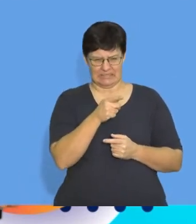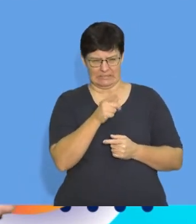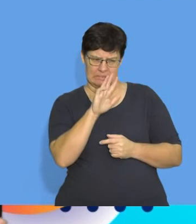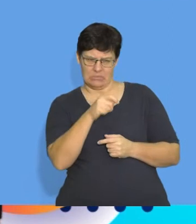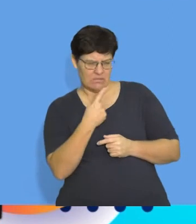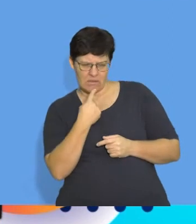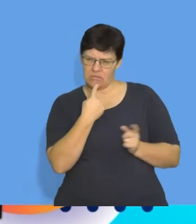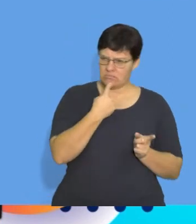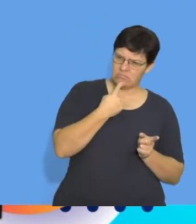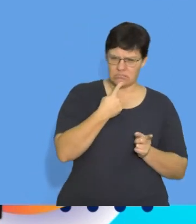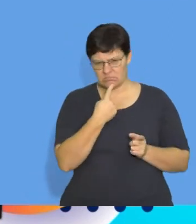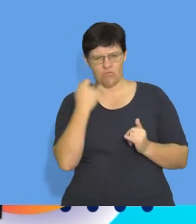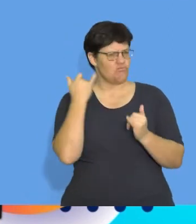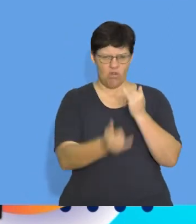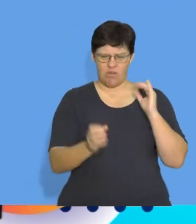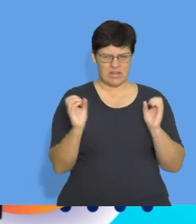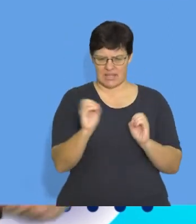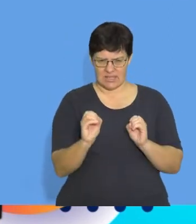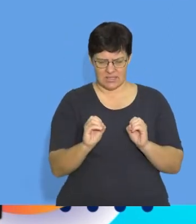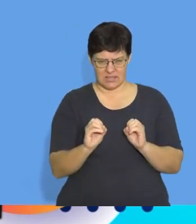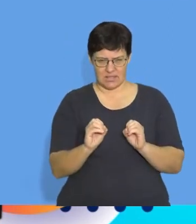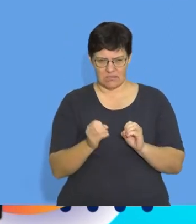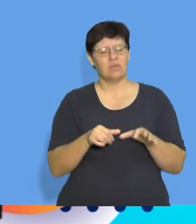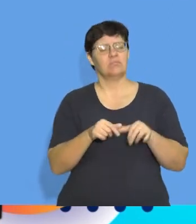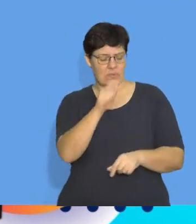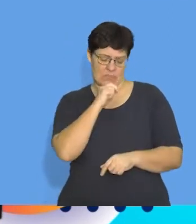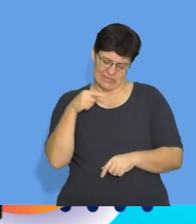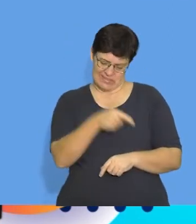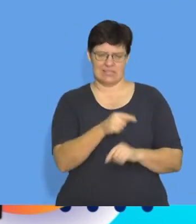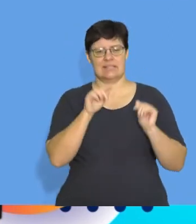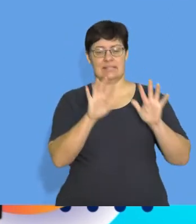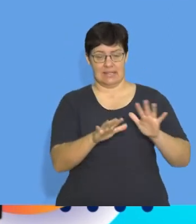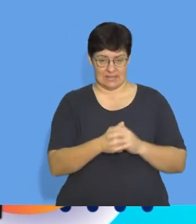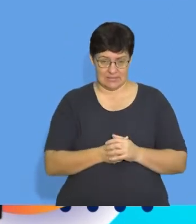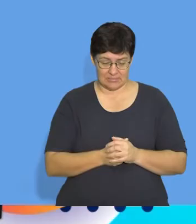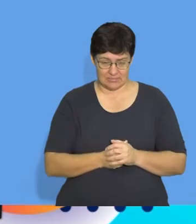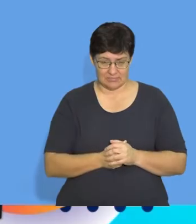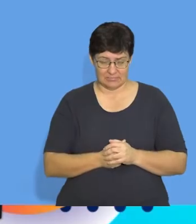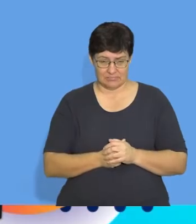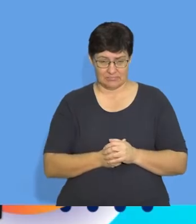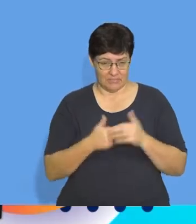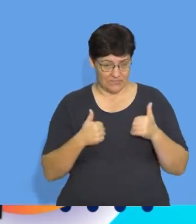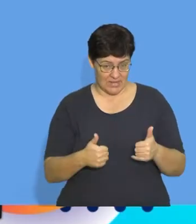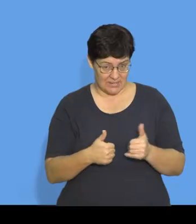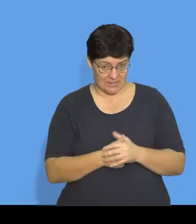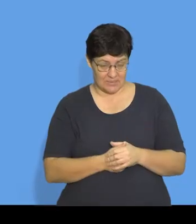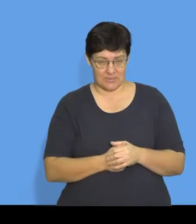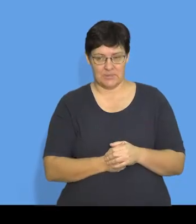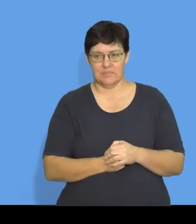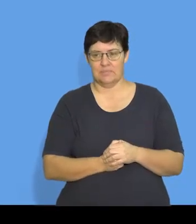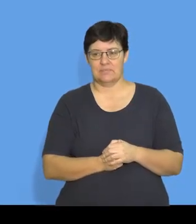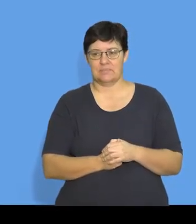We haven't done anything wrong, so we're going to use it as it is. We good? Okay.